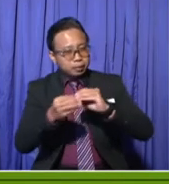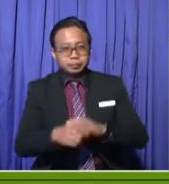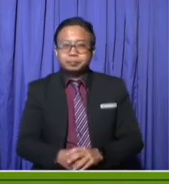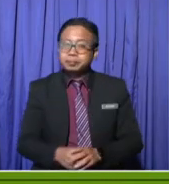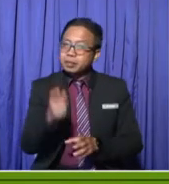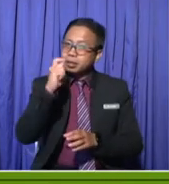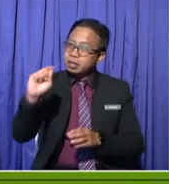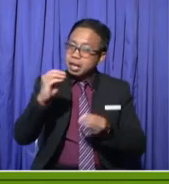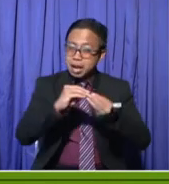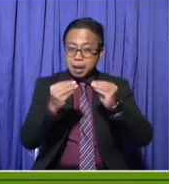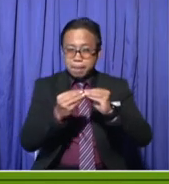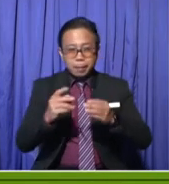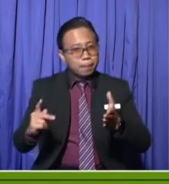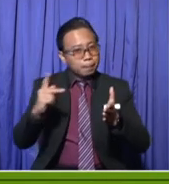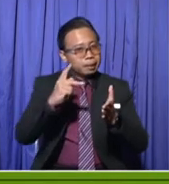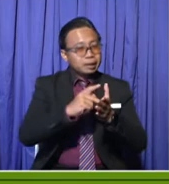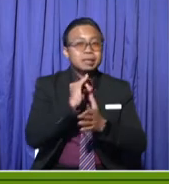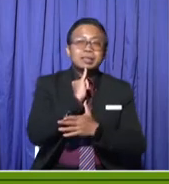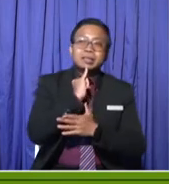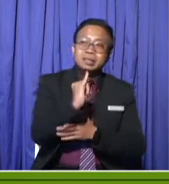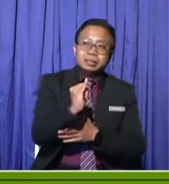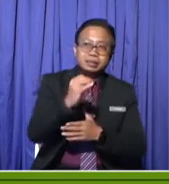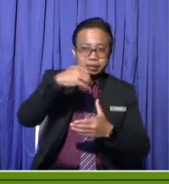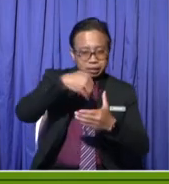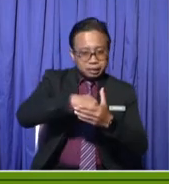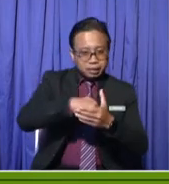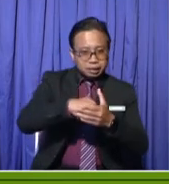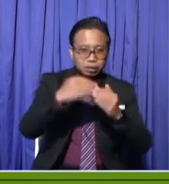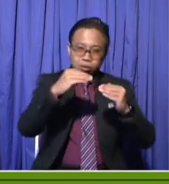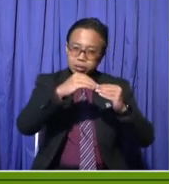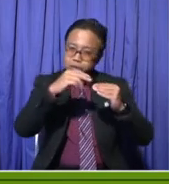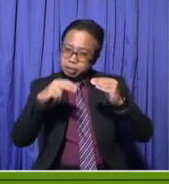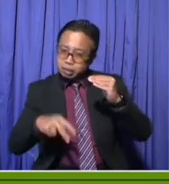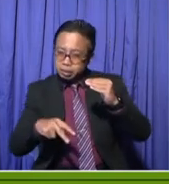The number pattern is in descending order.